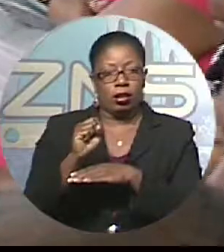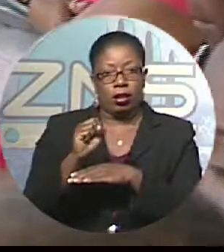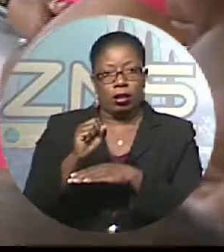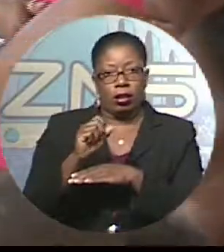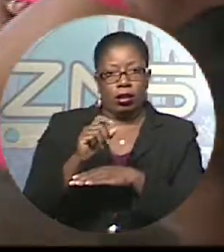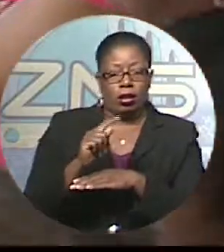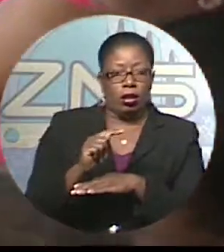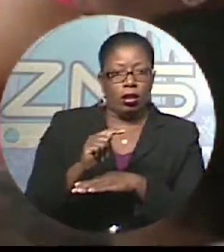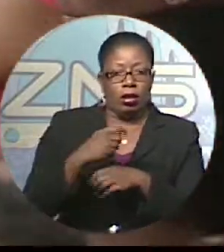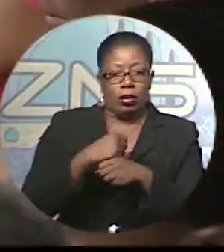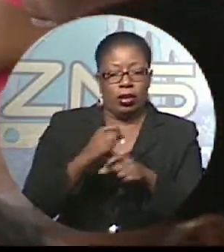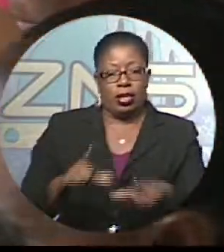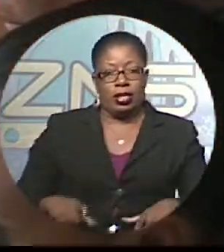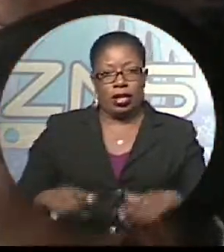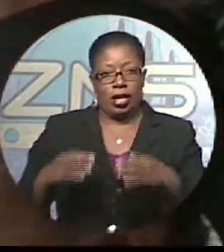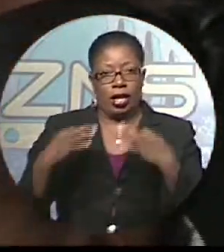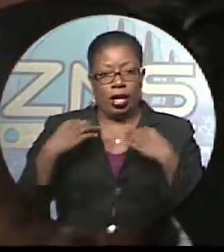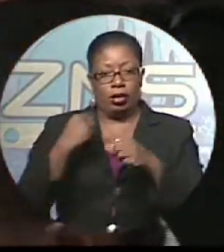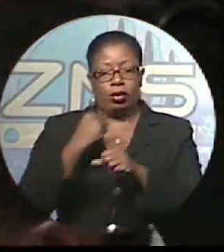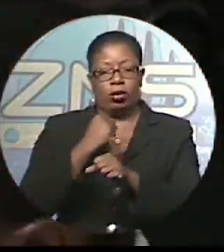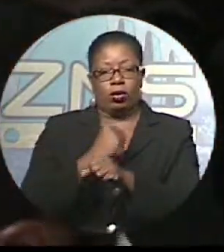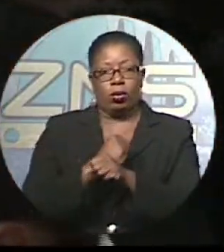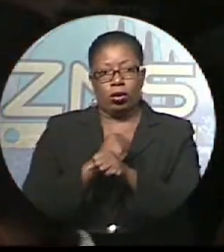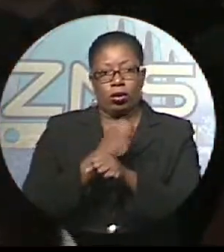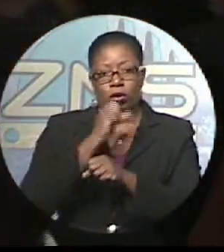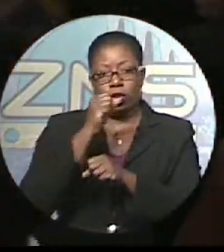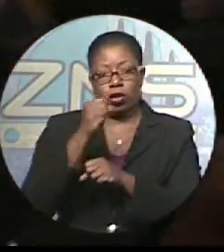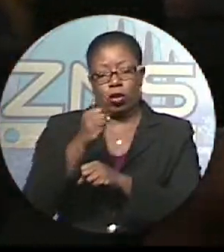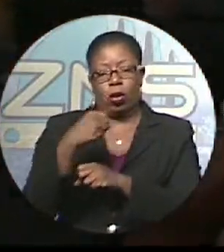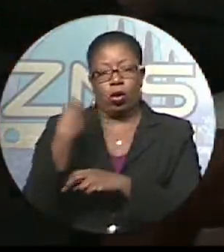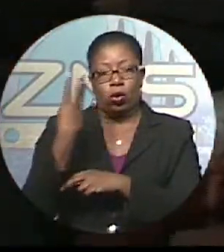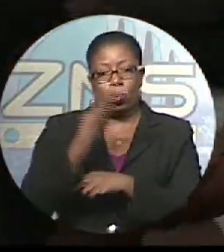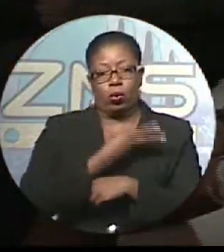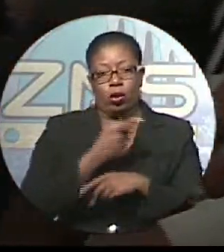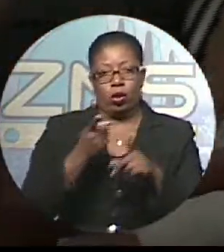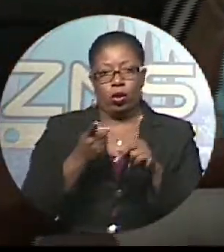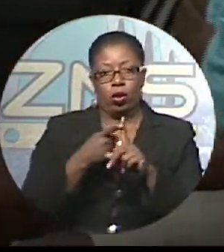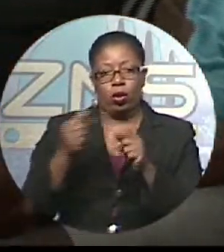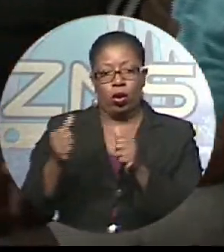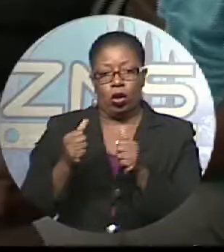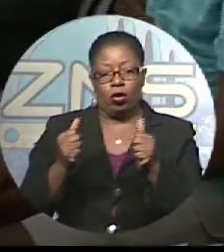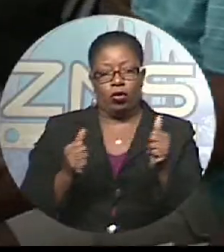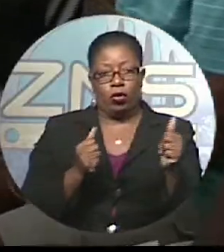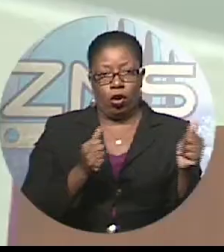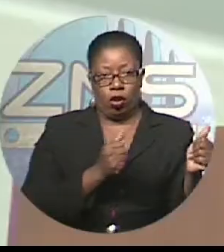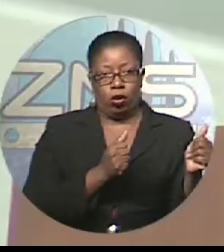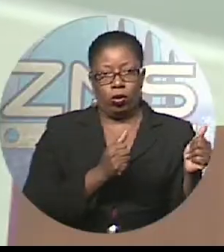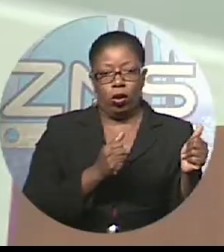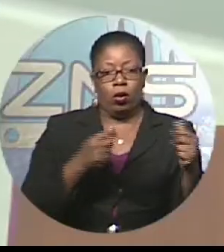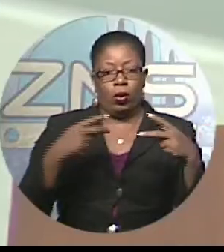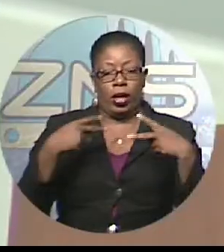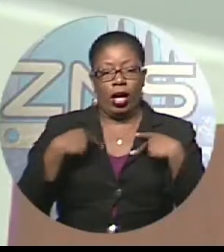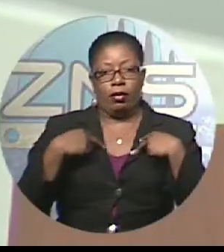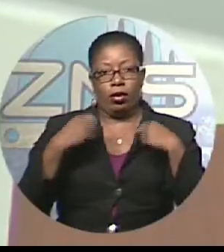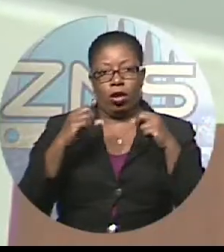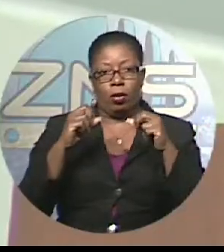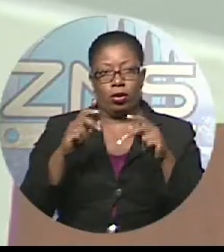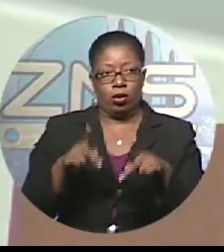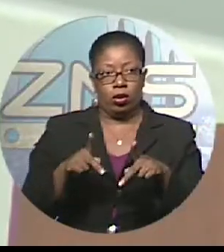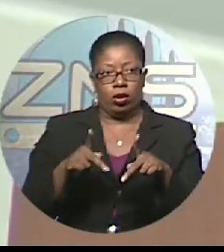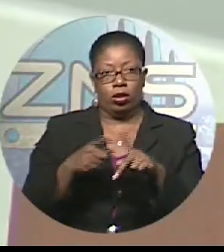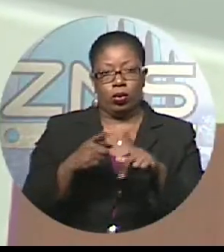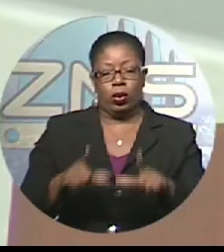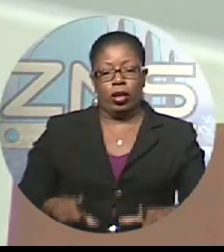to ensure that we who followed would have a fighting chance to live